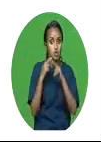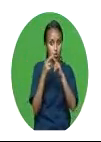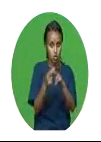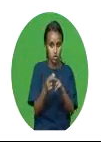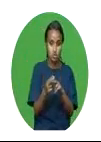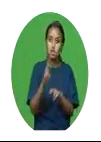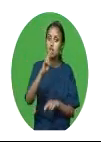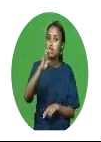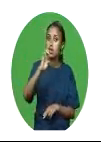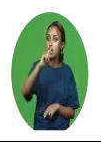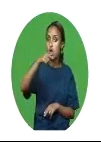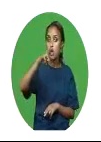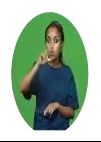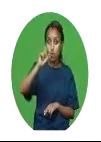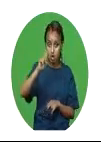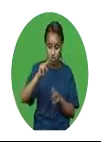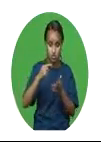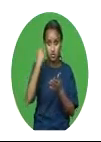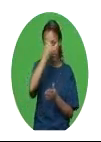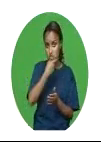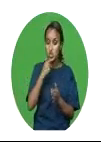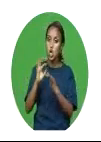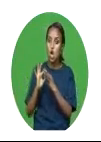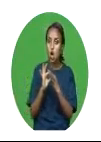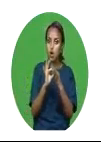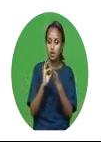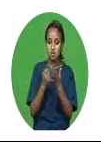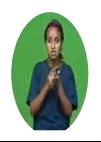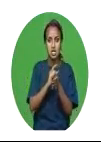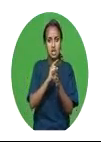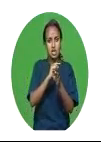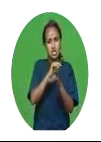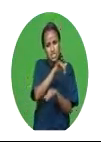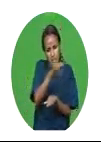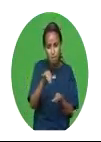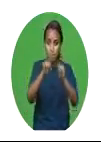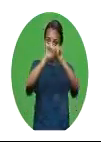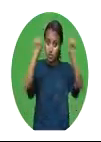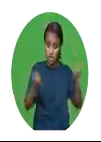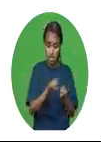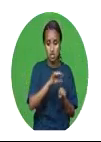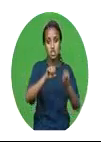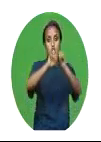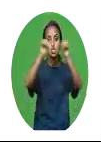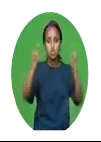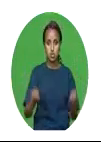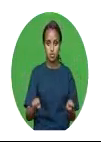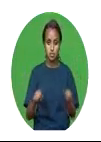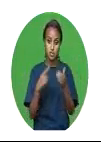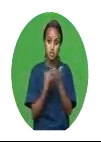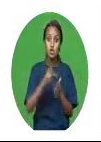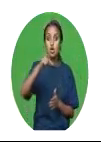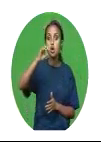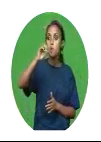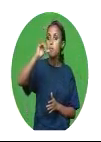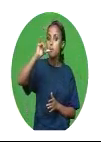if the faces are congruent, which is same size and shape. Regular polygons and